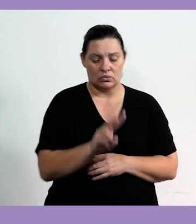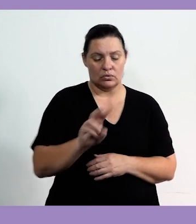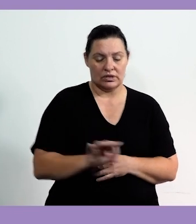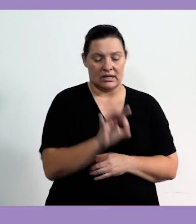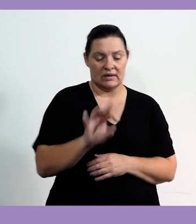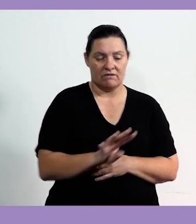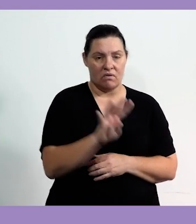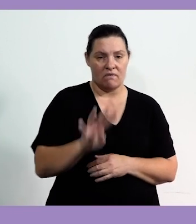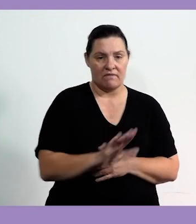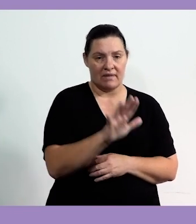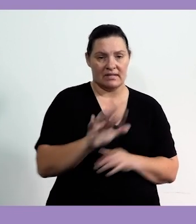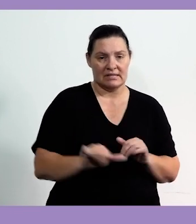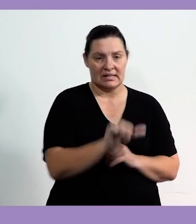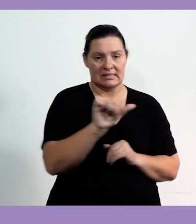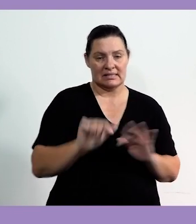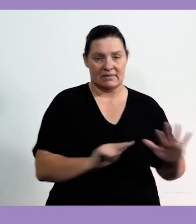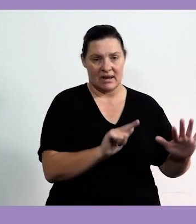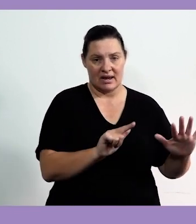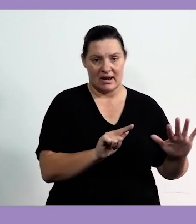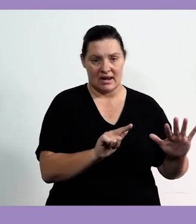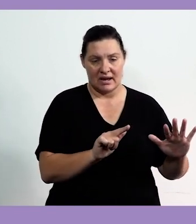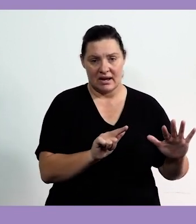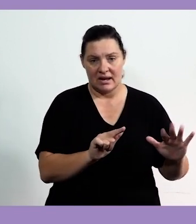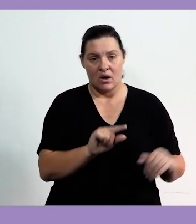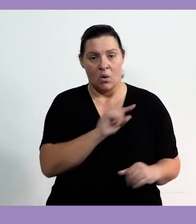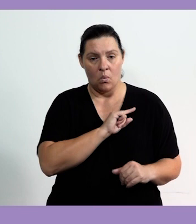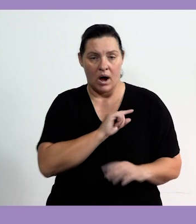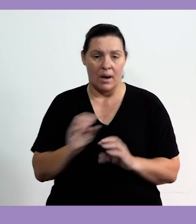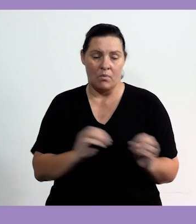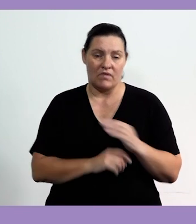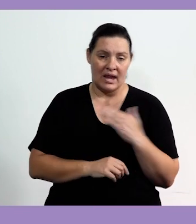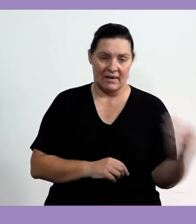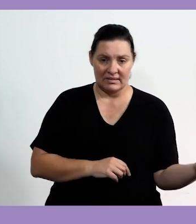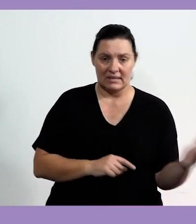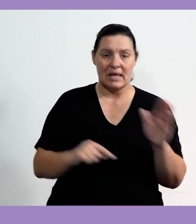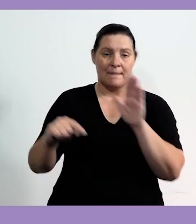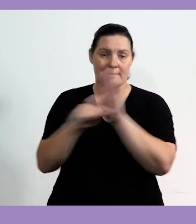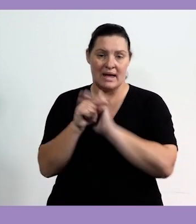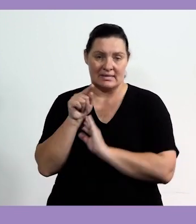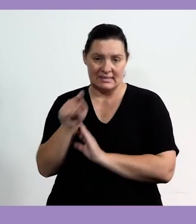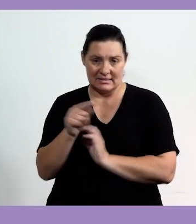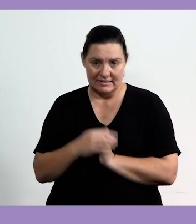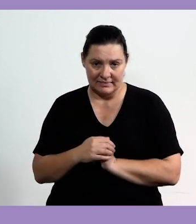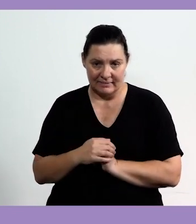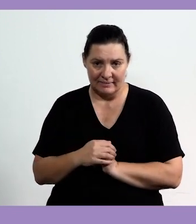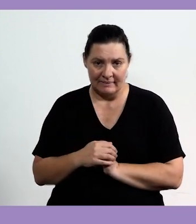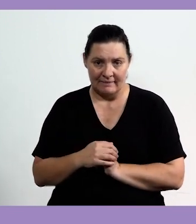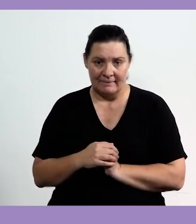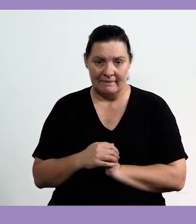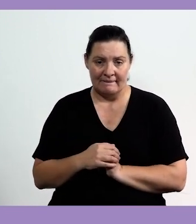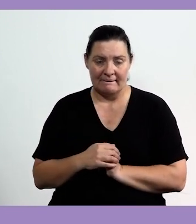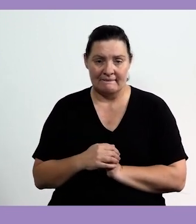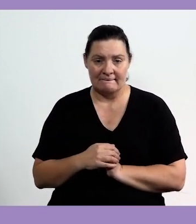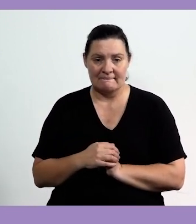ones. 1, 2, 3, 4, 5, 6, 7. And because we are shifting to the left, that is going to be